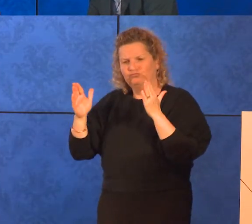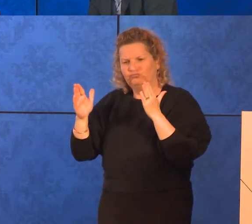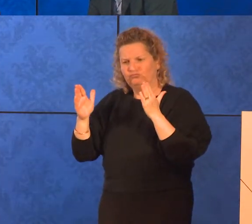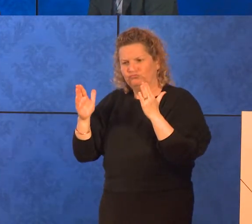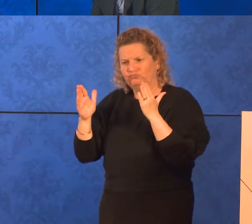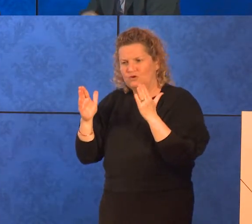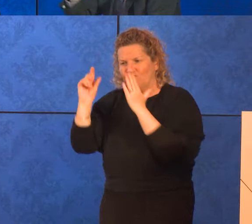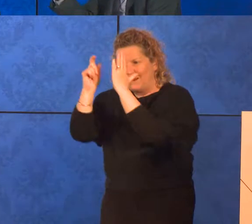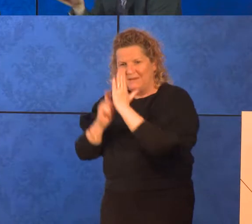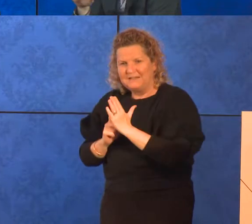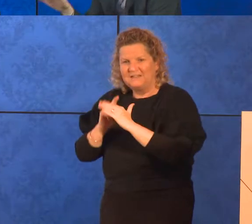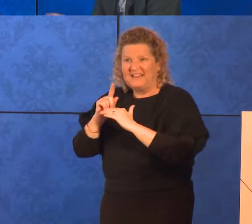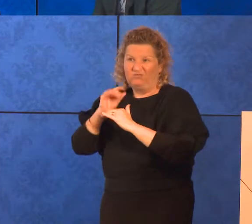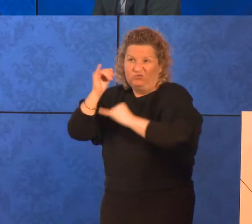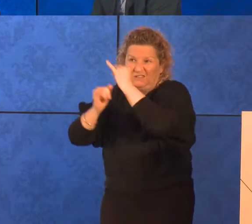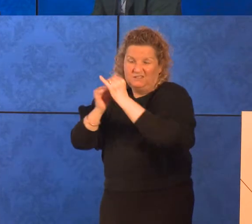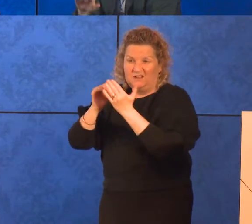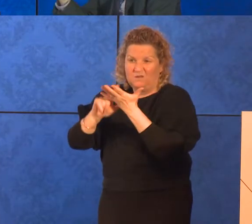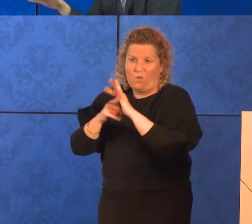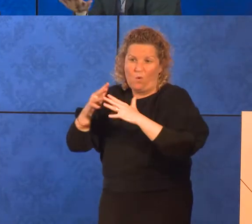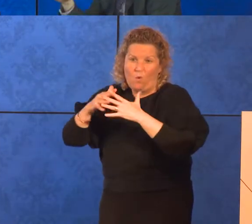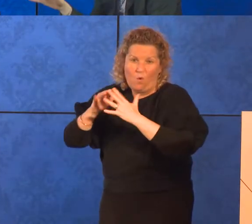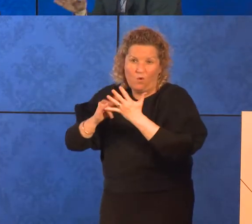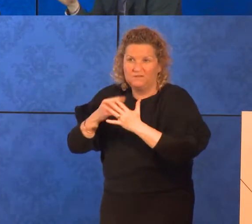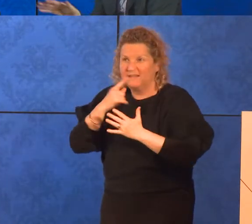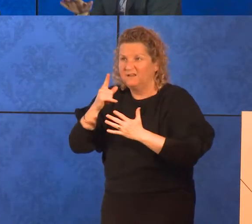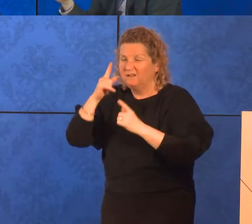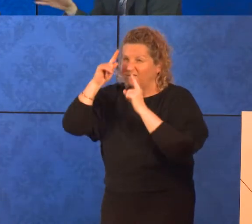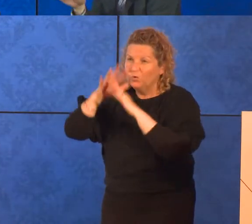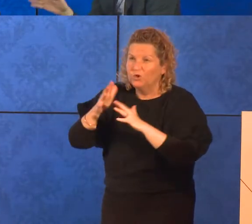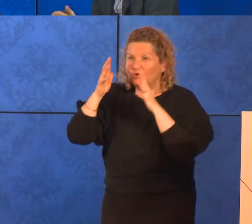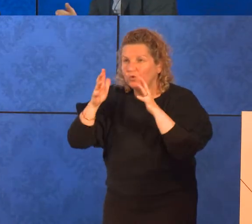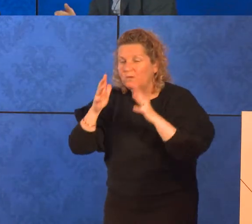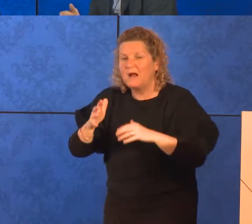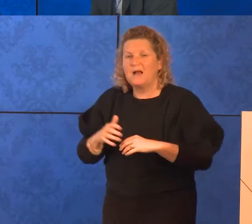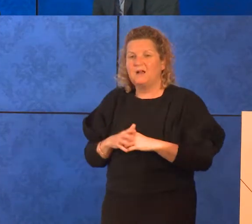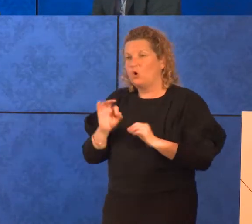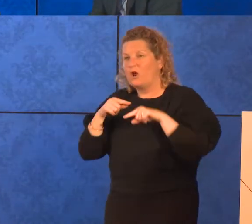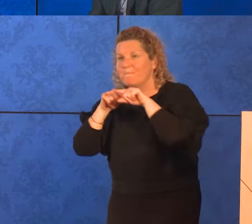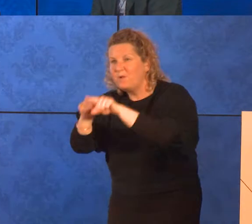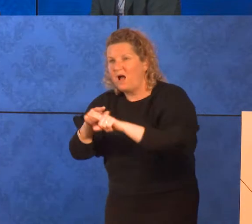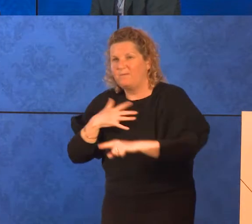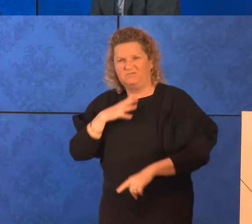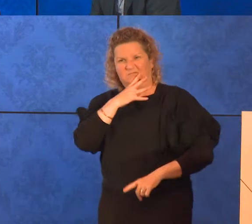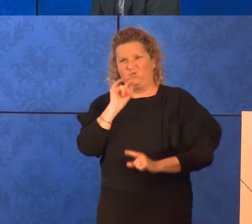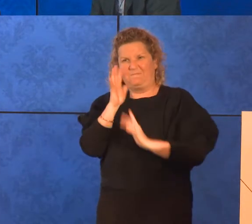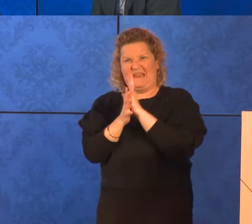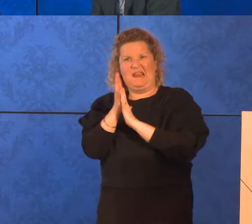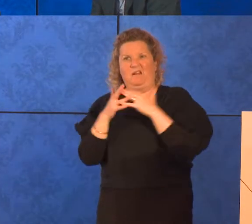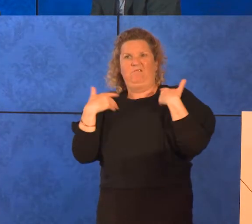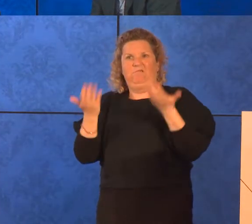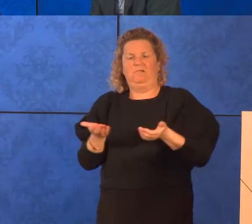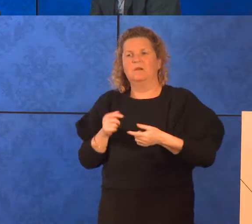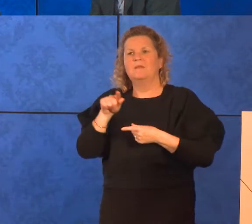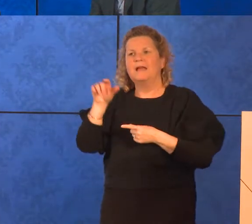really criticised laws and said that they're too confusing and that's the reason no one complies with them. And he said that they actually